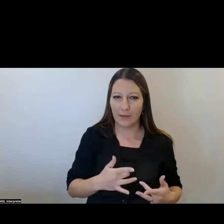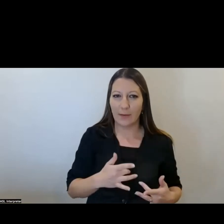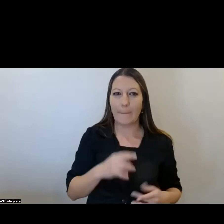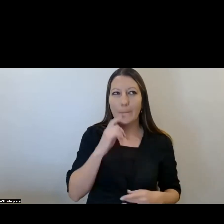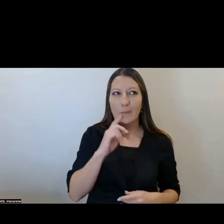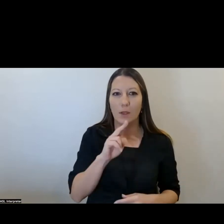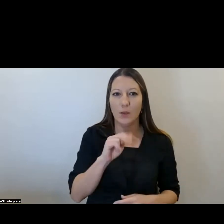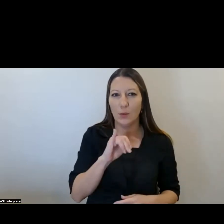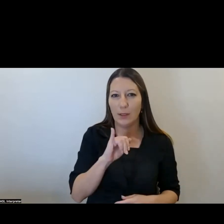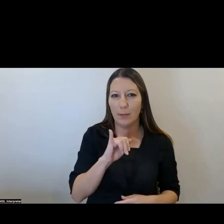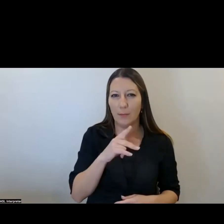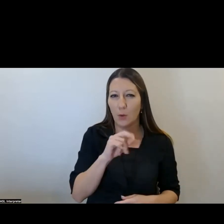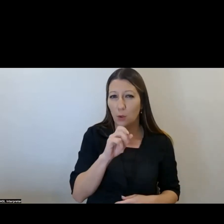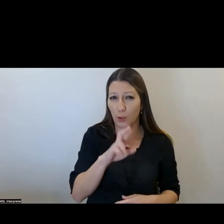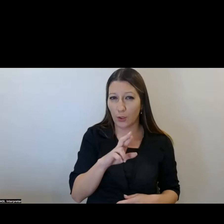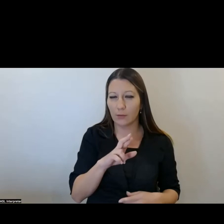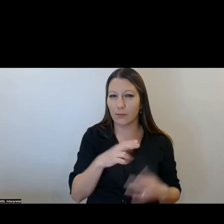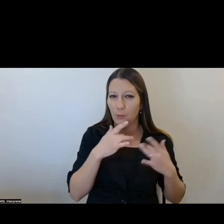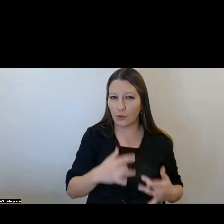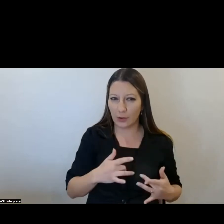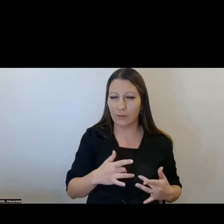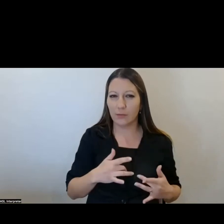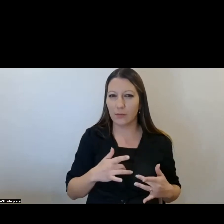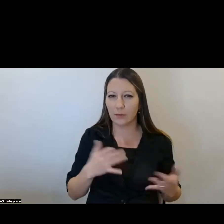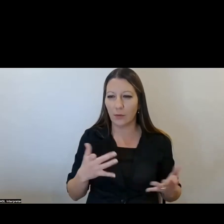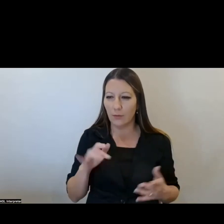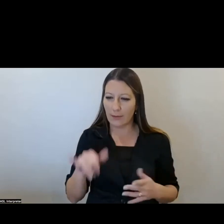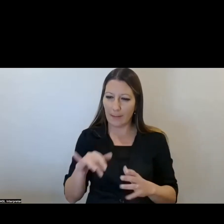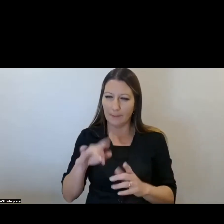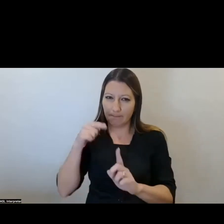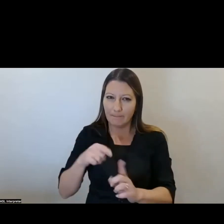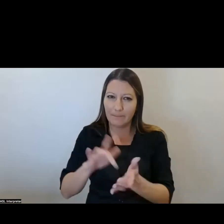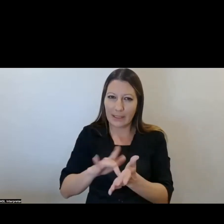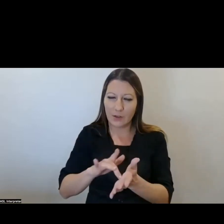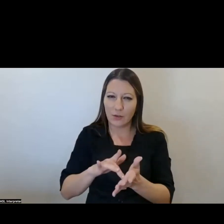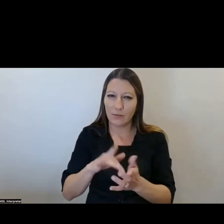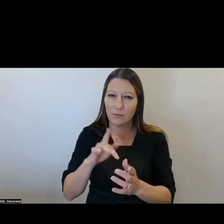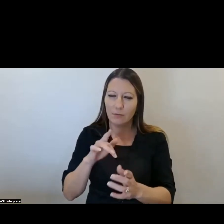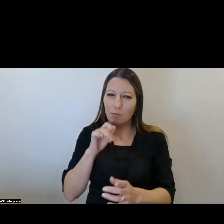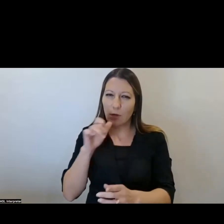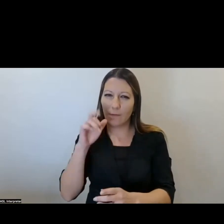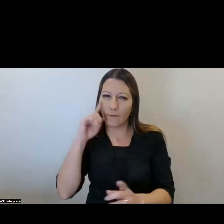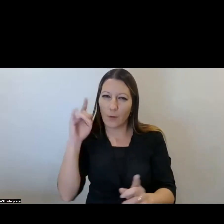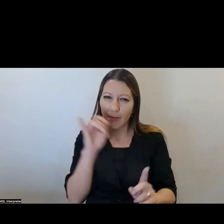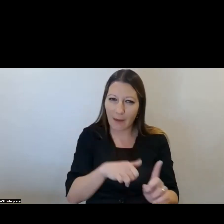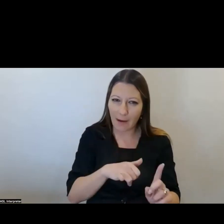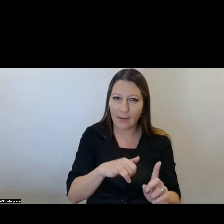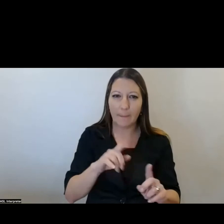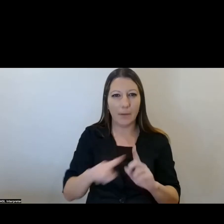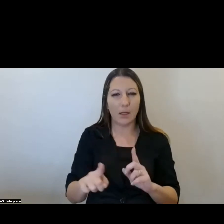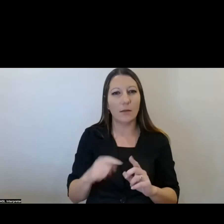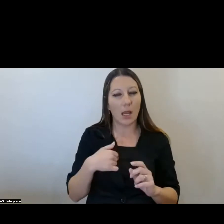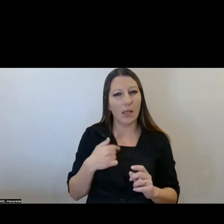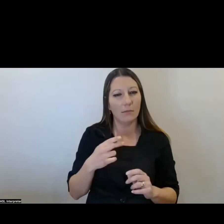in short, seems to have stabilized me relatively, as well